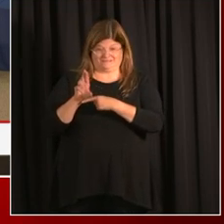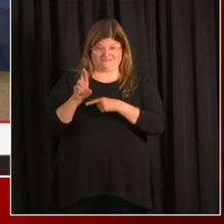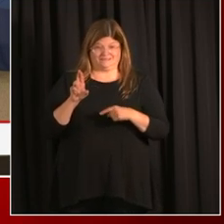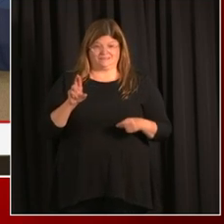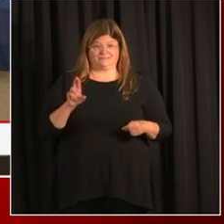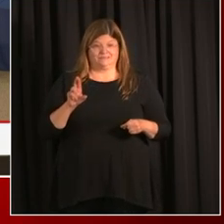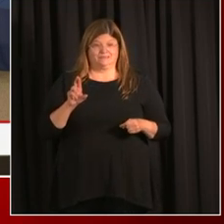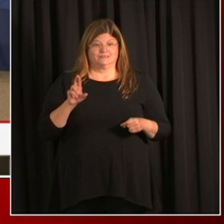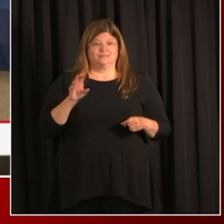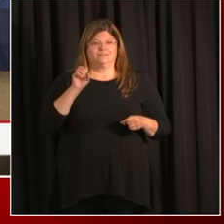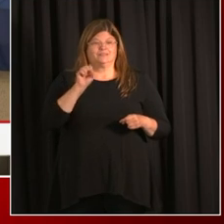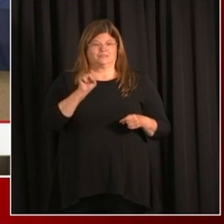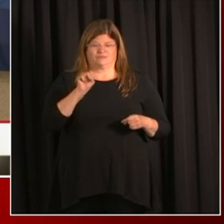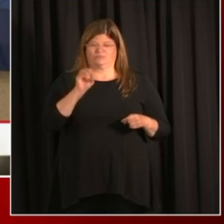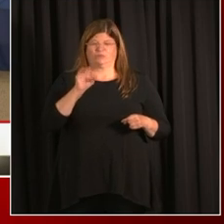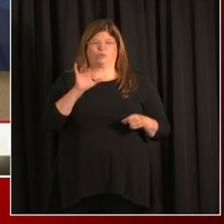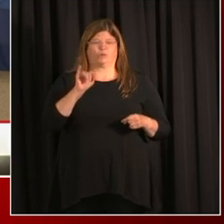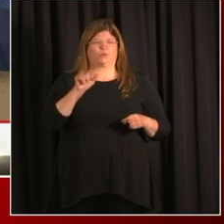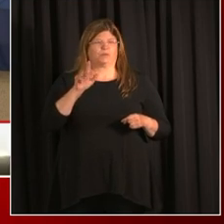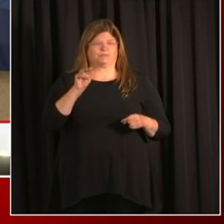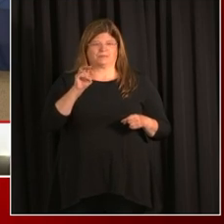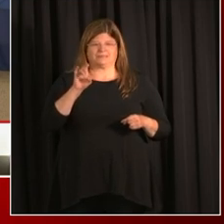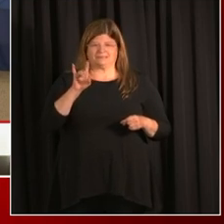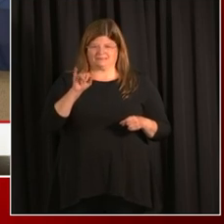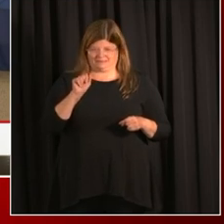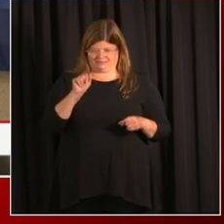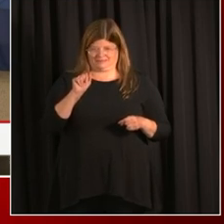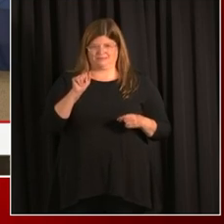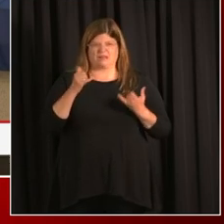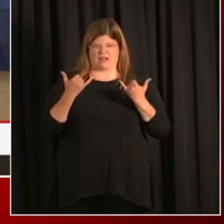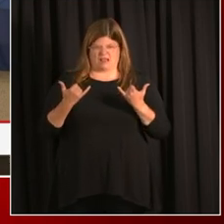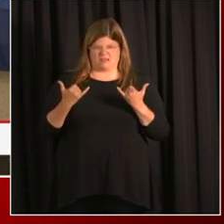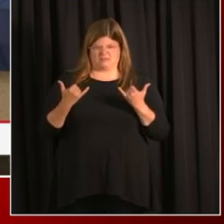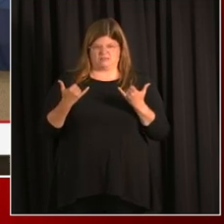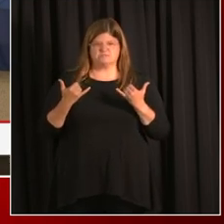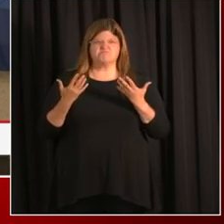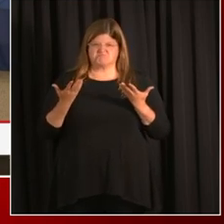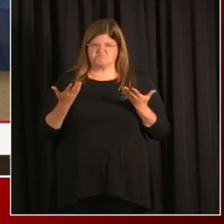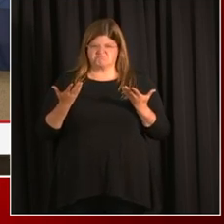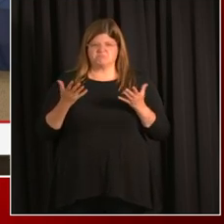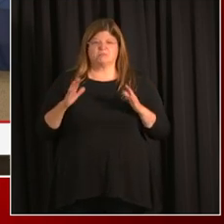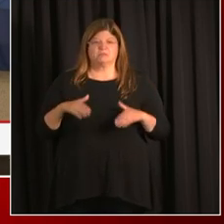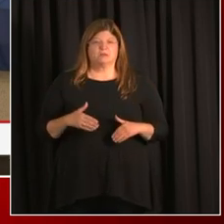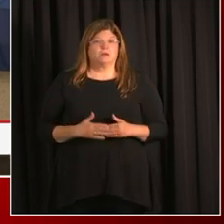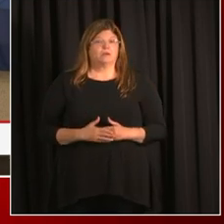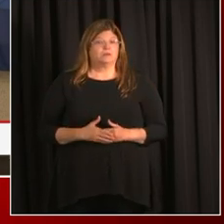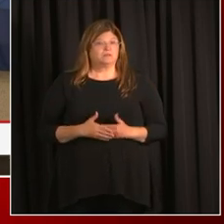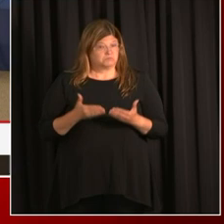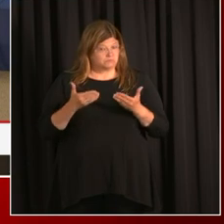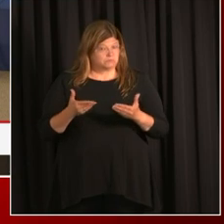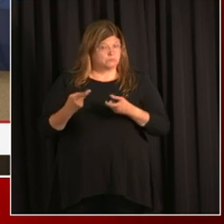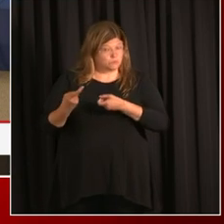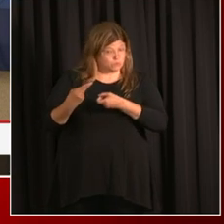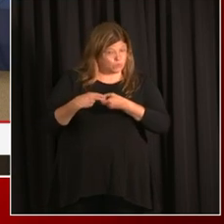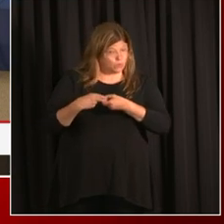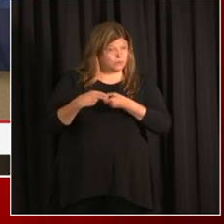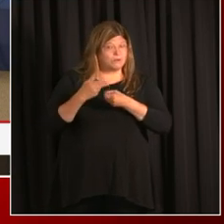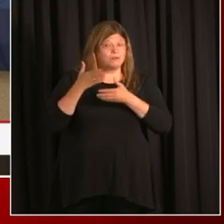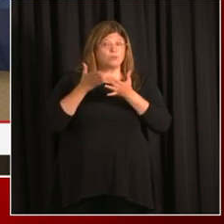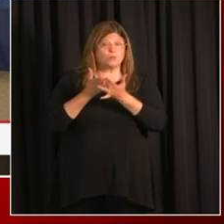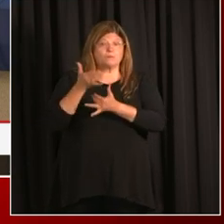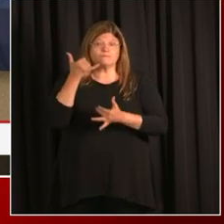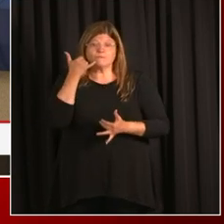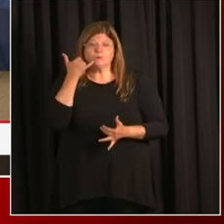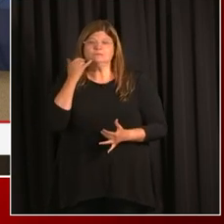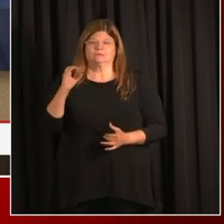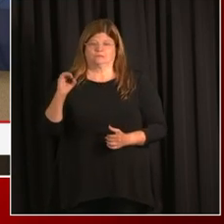well as DC Channel 16. So if you have any questions for us, you can, if you're joining us by phone, you can press 0. But also,